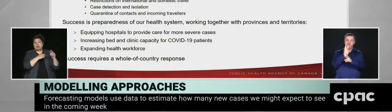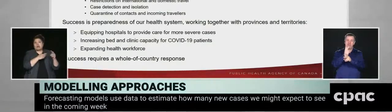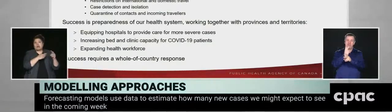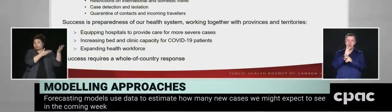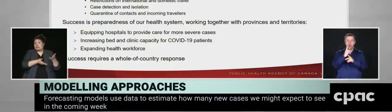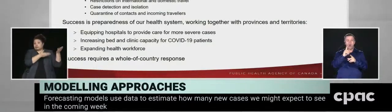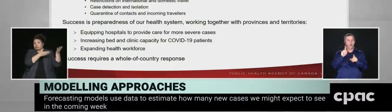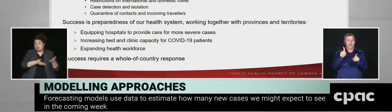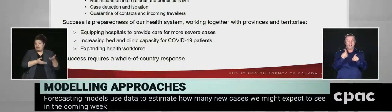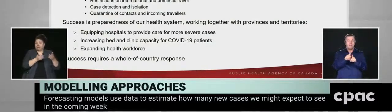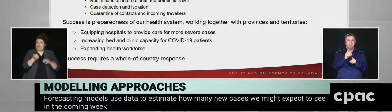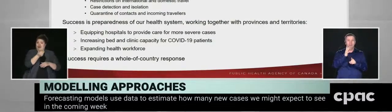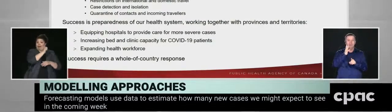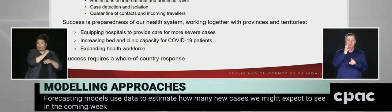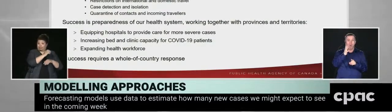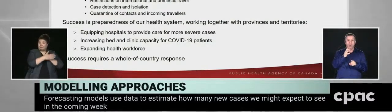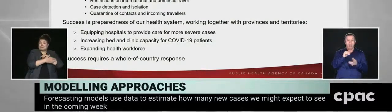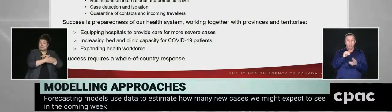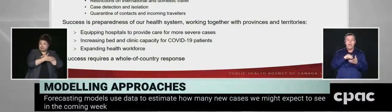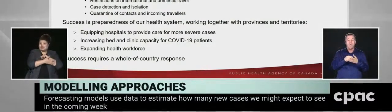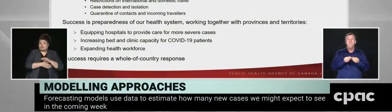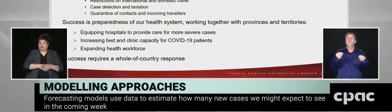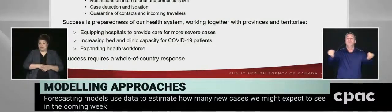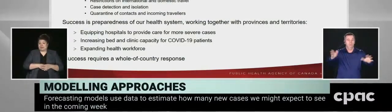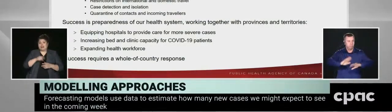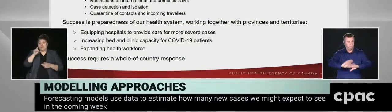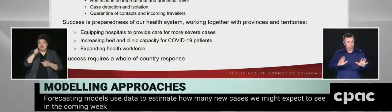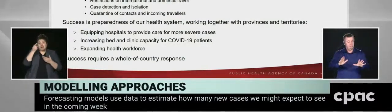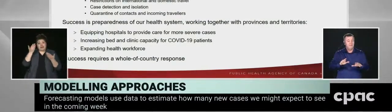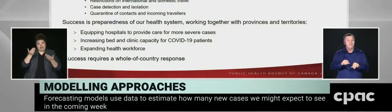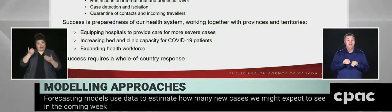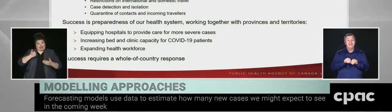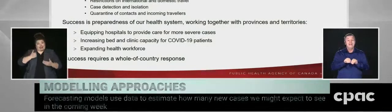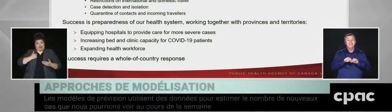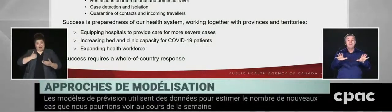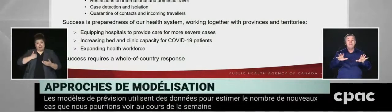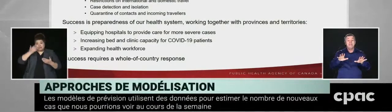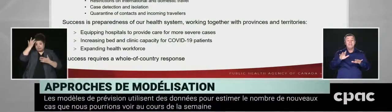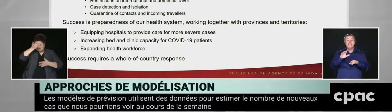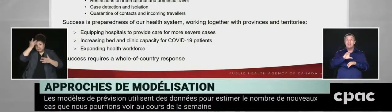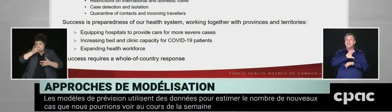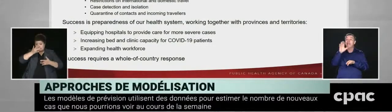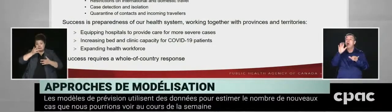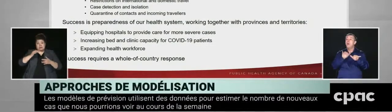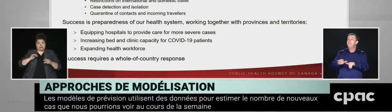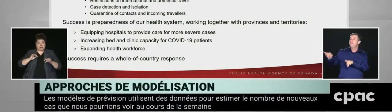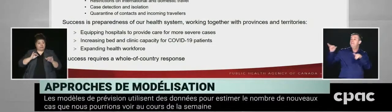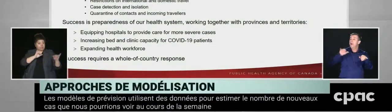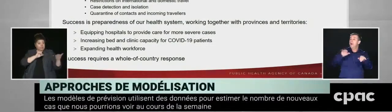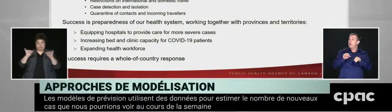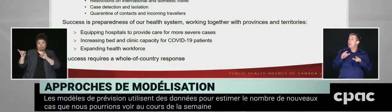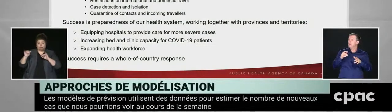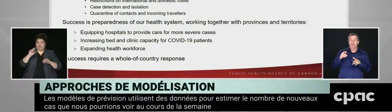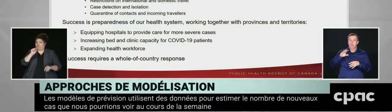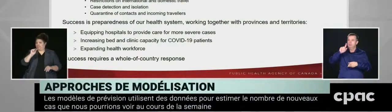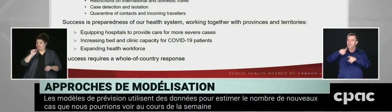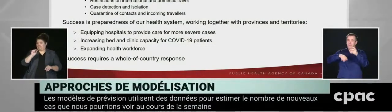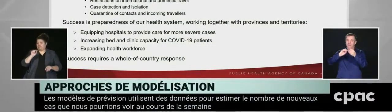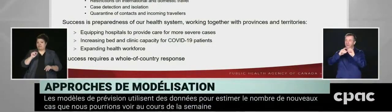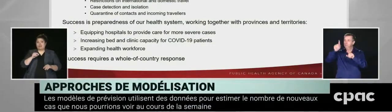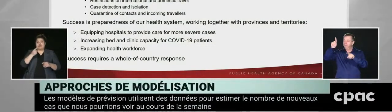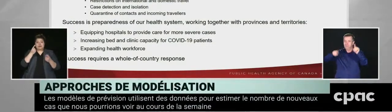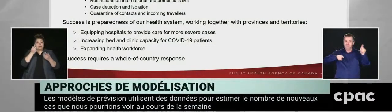The epidemic is not the same in all parts of the country, so the control measures will have to be readjusted